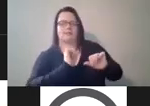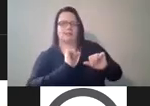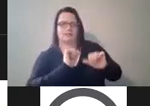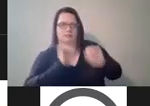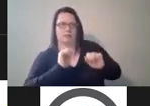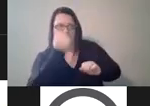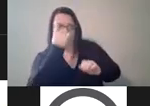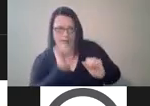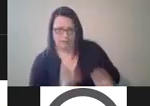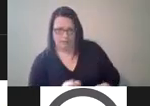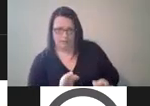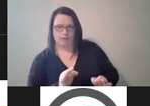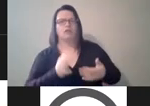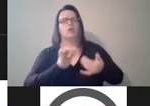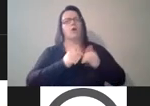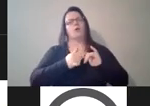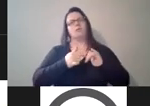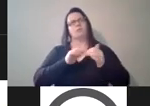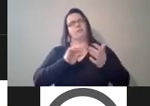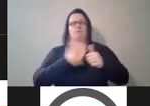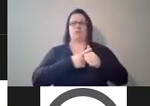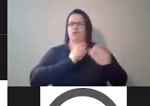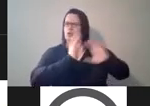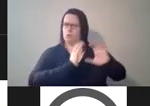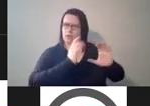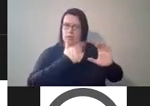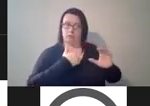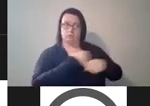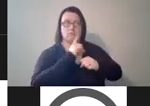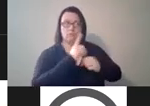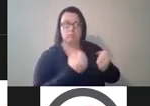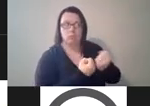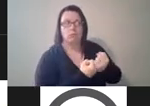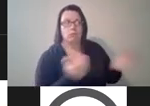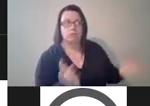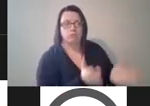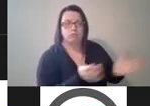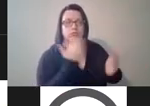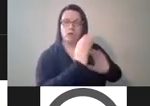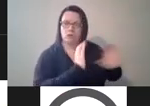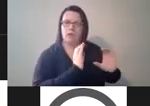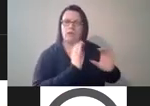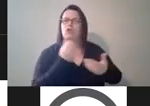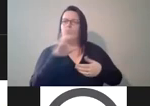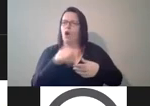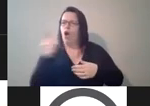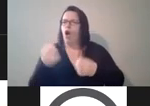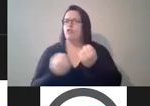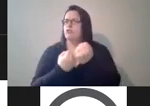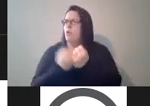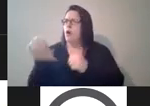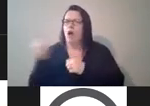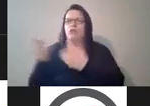facilitate good communication here? Are there supports or services or other individuals or other